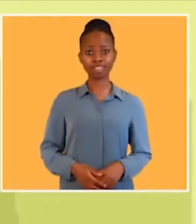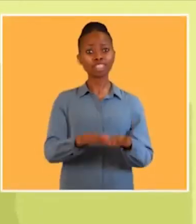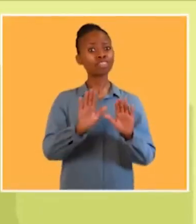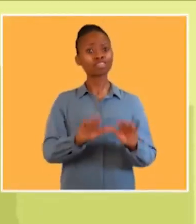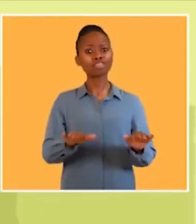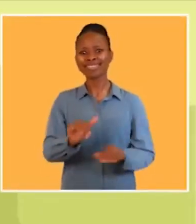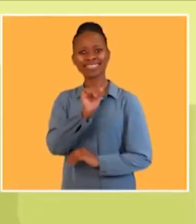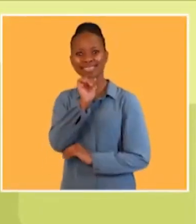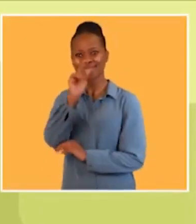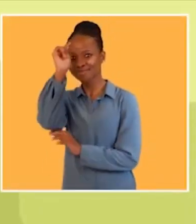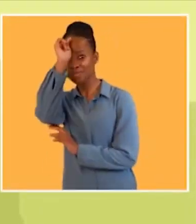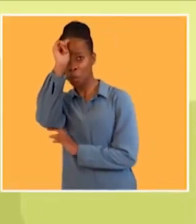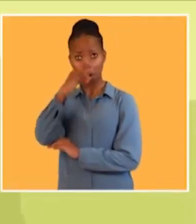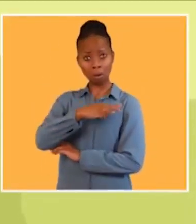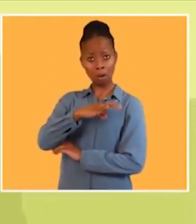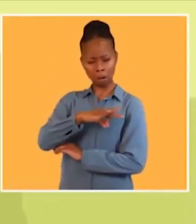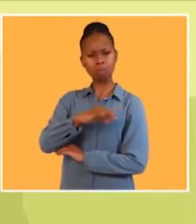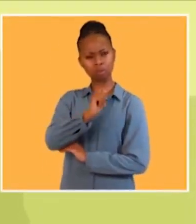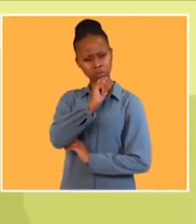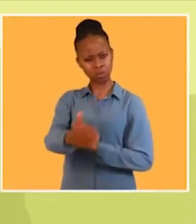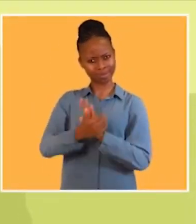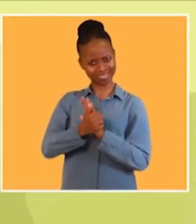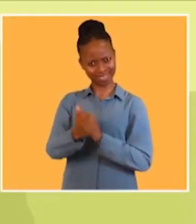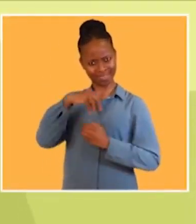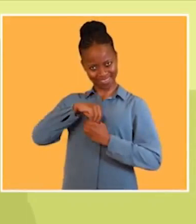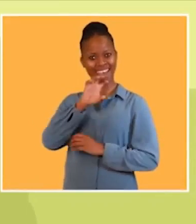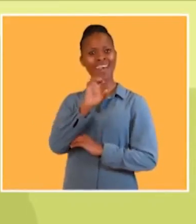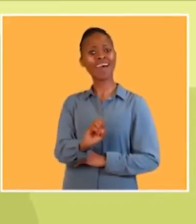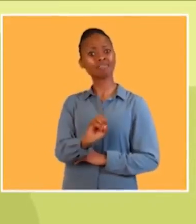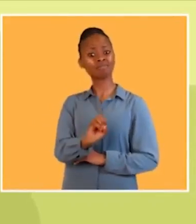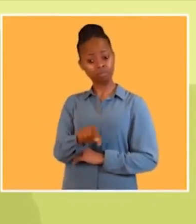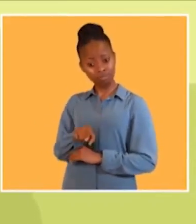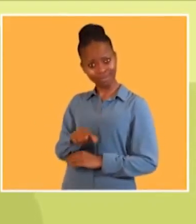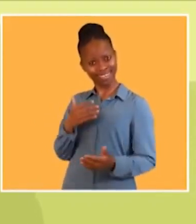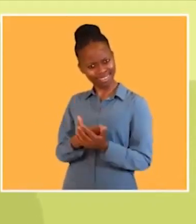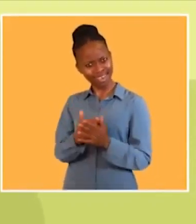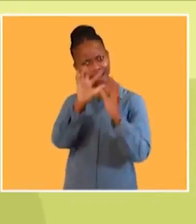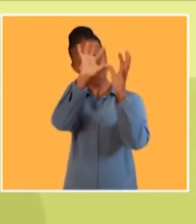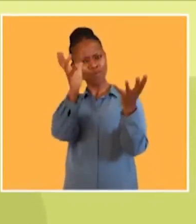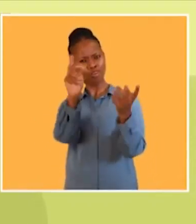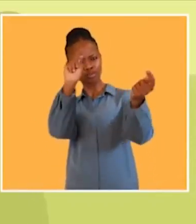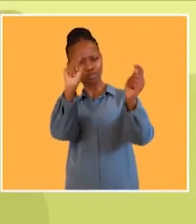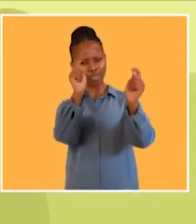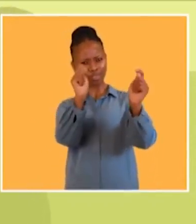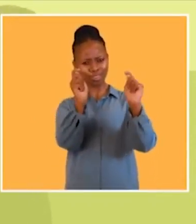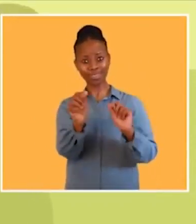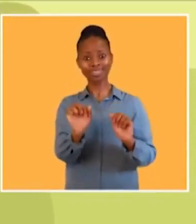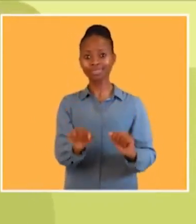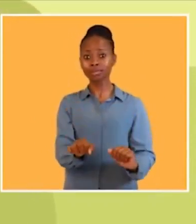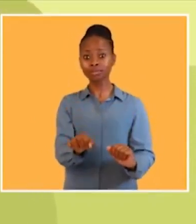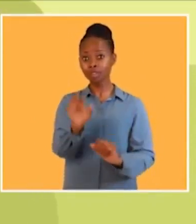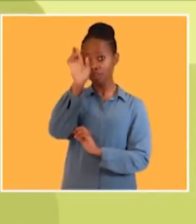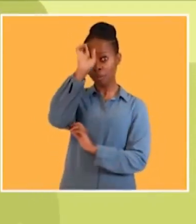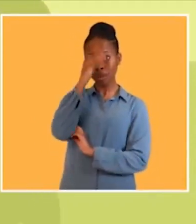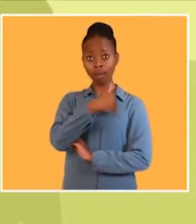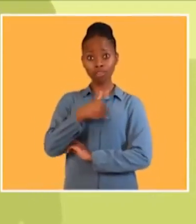Every child has the potential to inspire, create, and change the world around them. Gender equality means